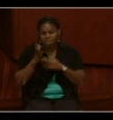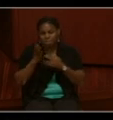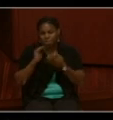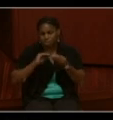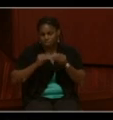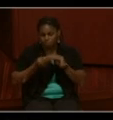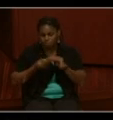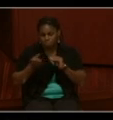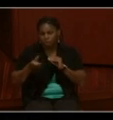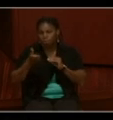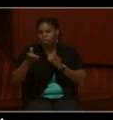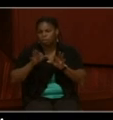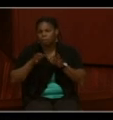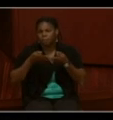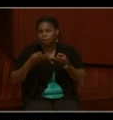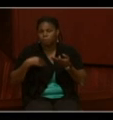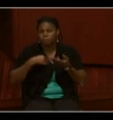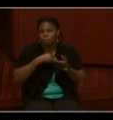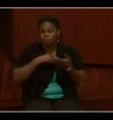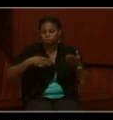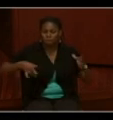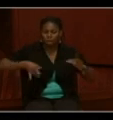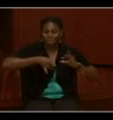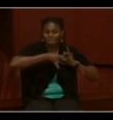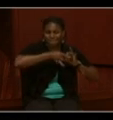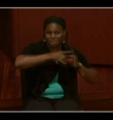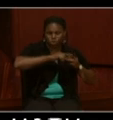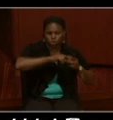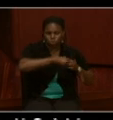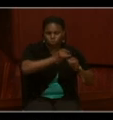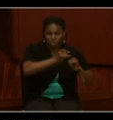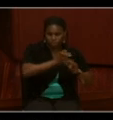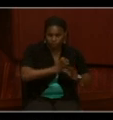of other family members who are connected to this individual.